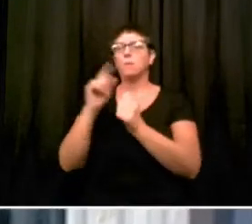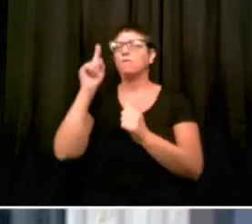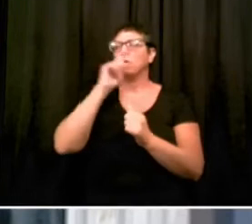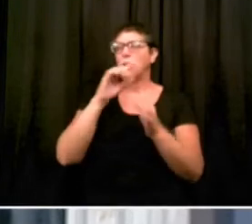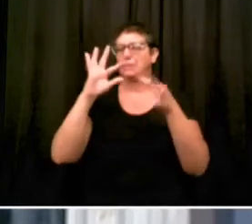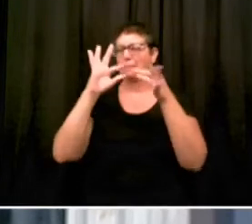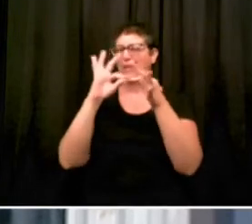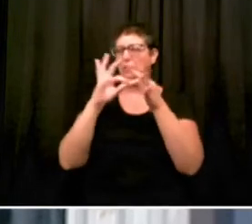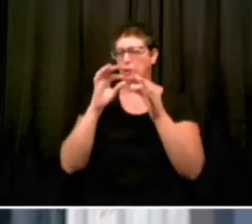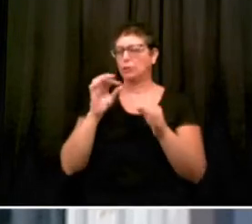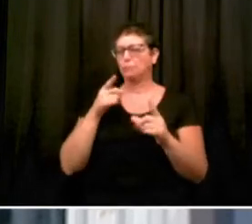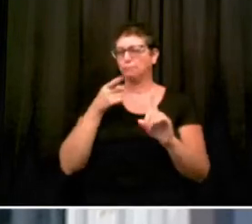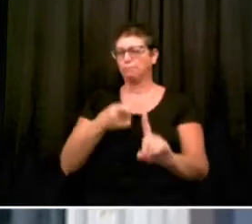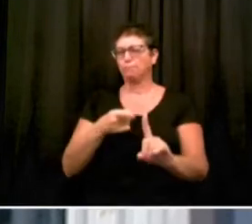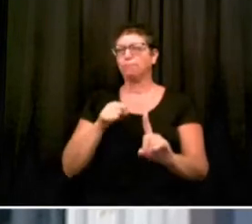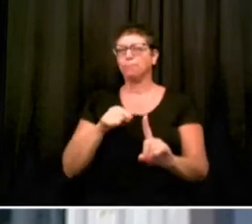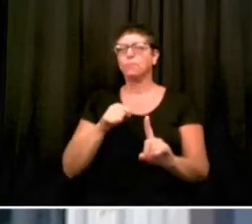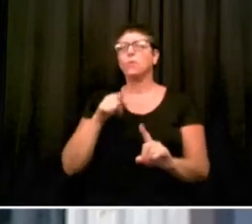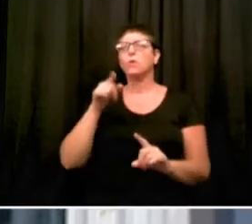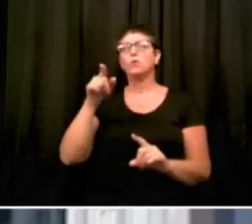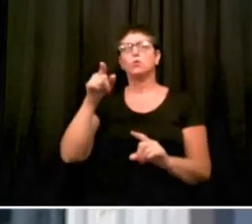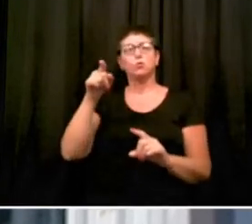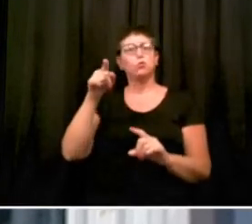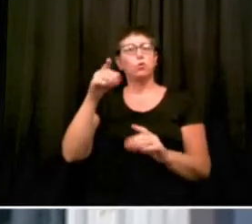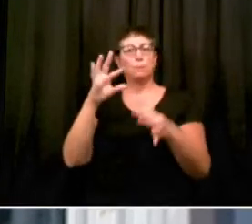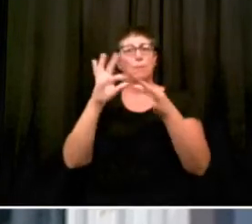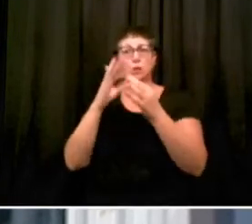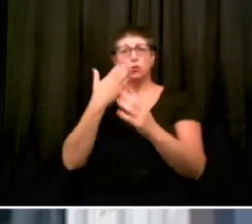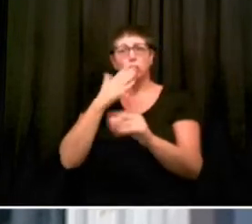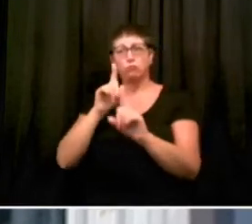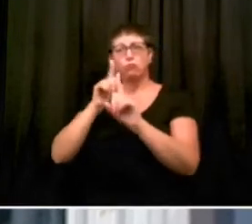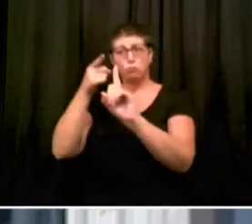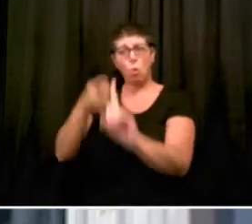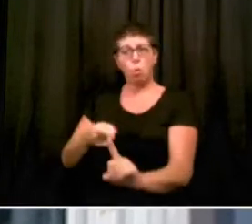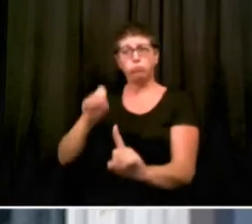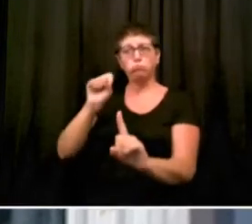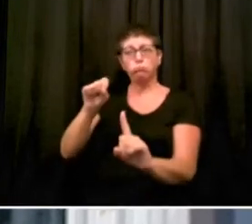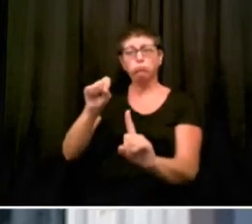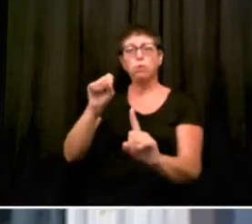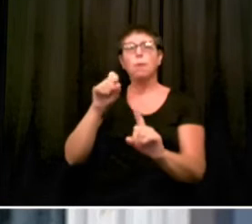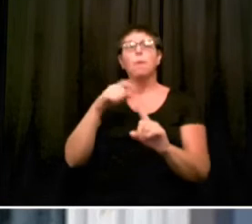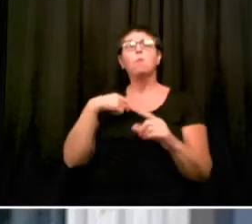we've taken a look at, and we've tried to strike a balance there in terms of